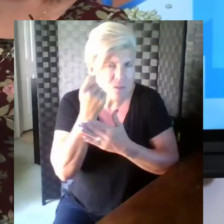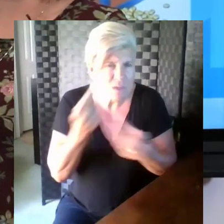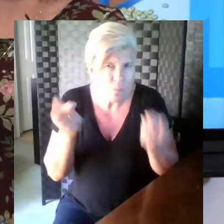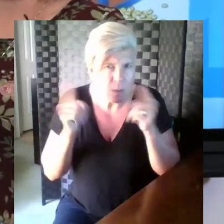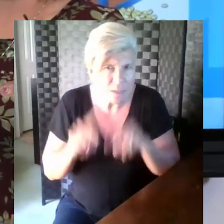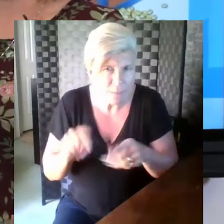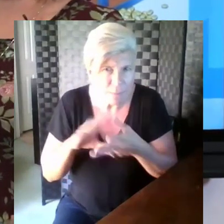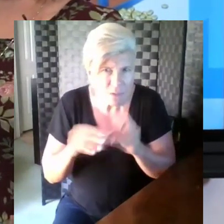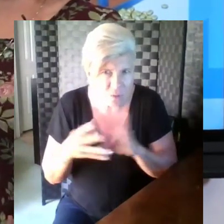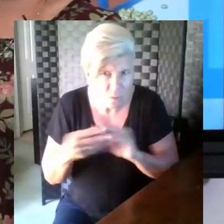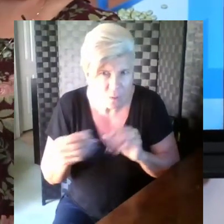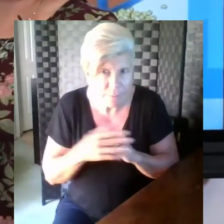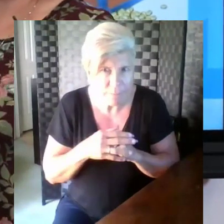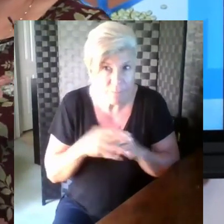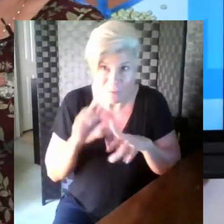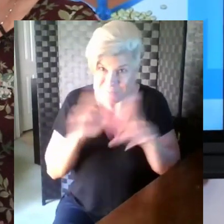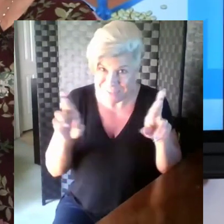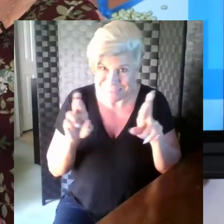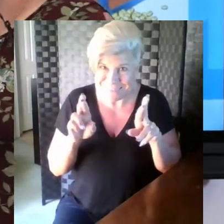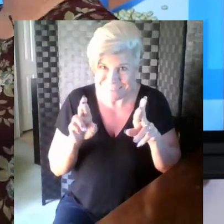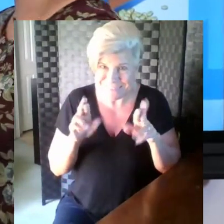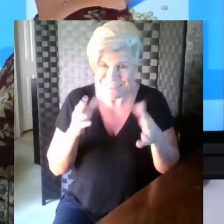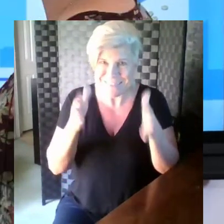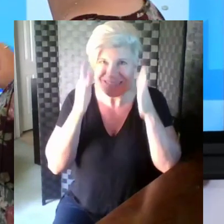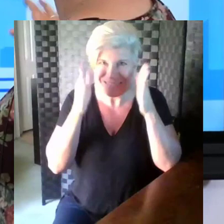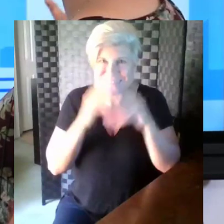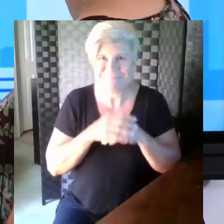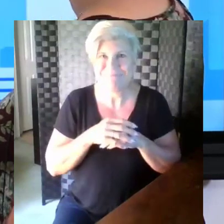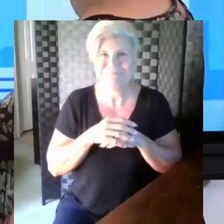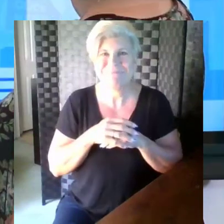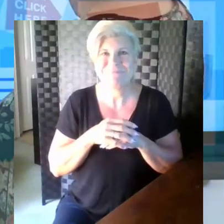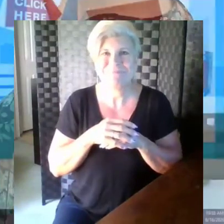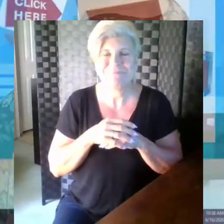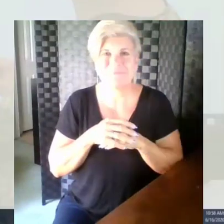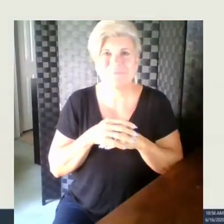happening in the story. Ready? Let's listen.